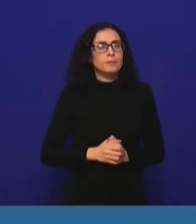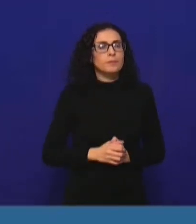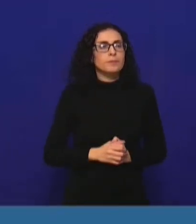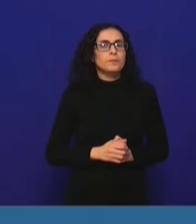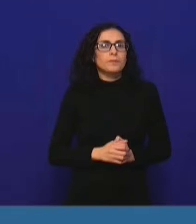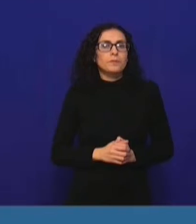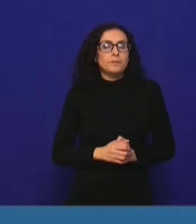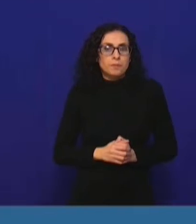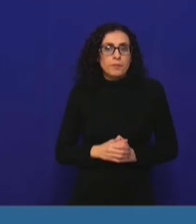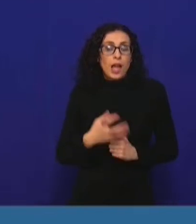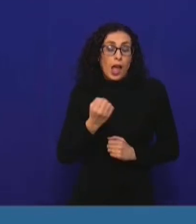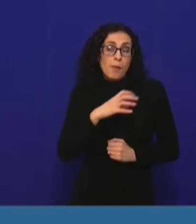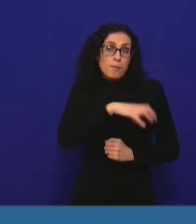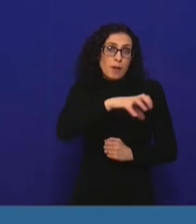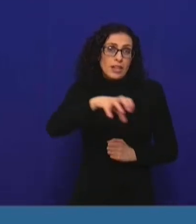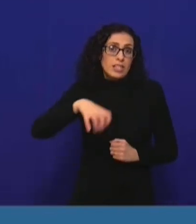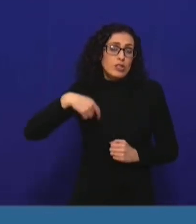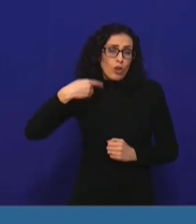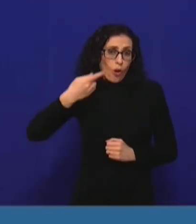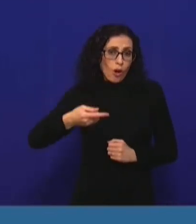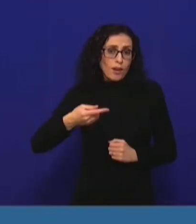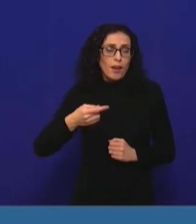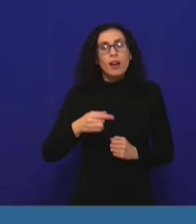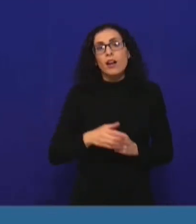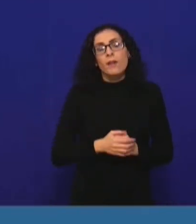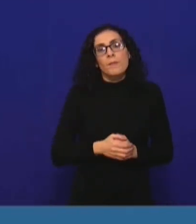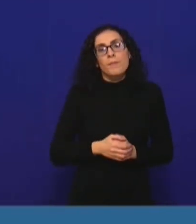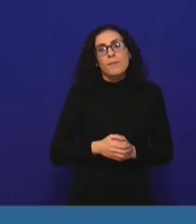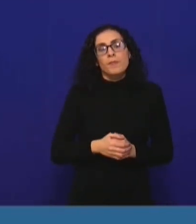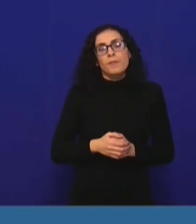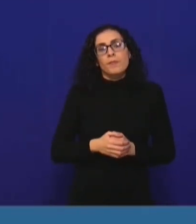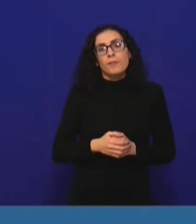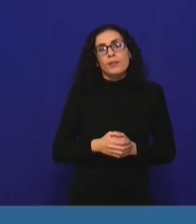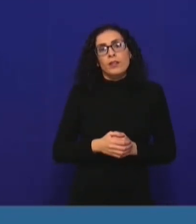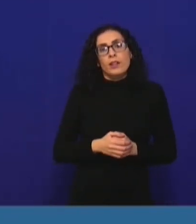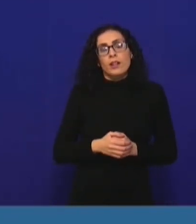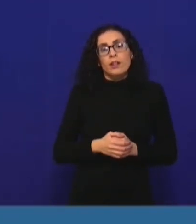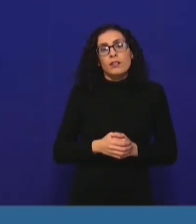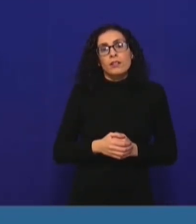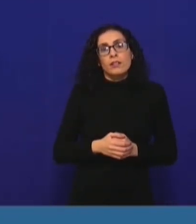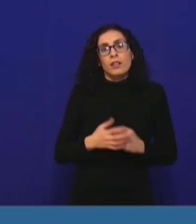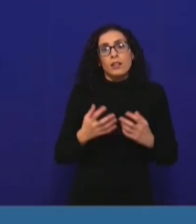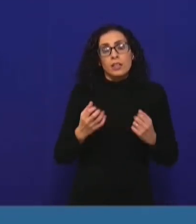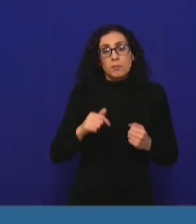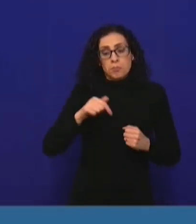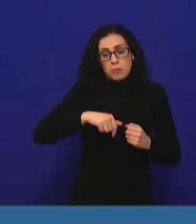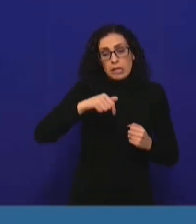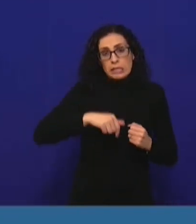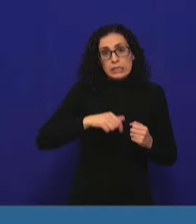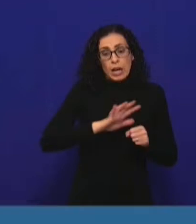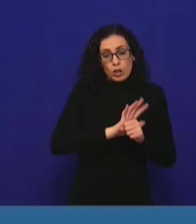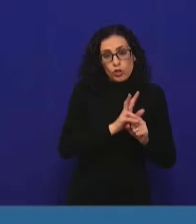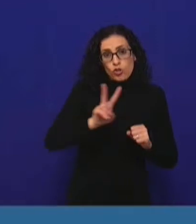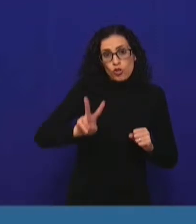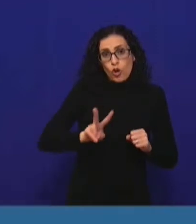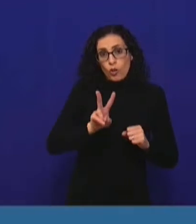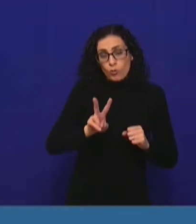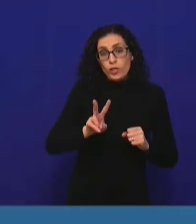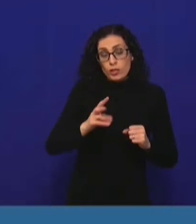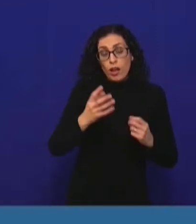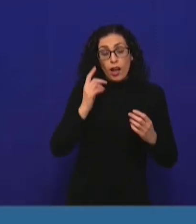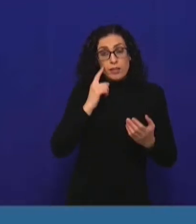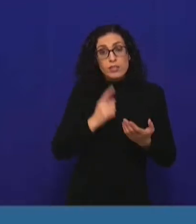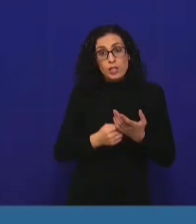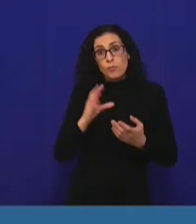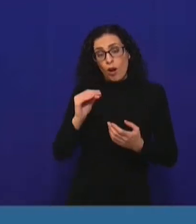ukoll hemm diversi pajjiżi li issa il-maġġor parti tal-każijiet tagħhom tal-COVID qed ikunu ukoll dan